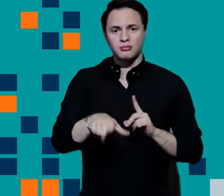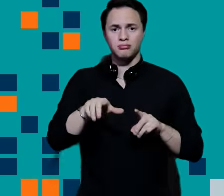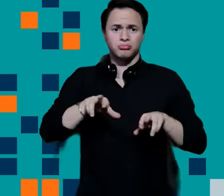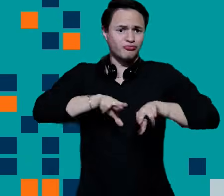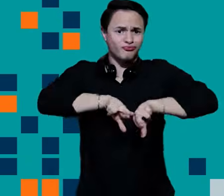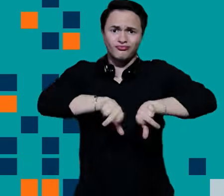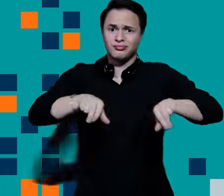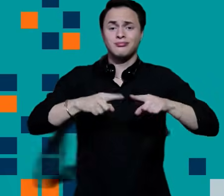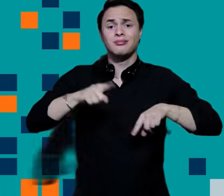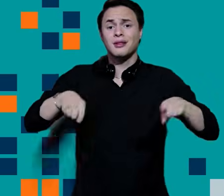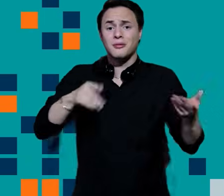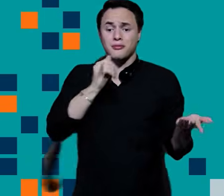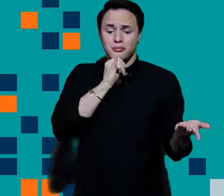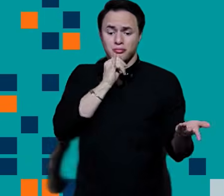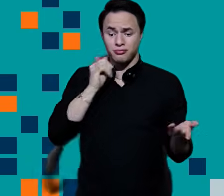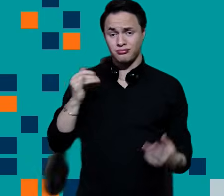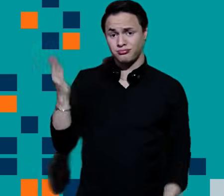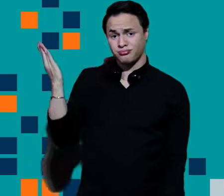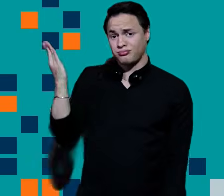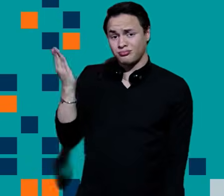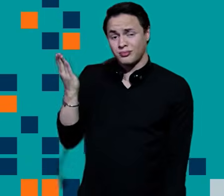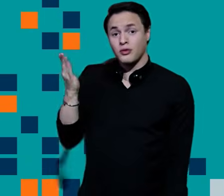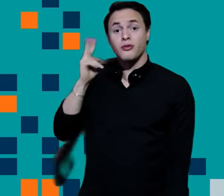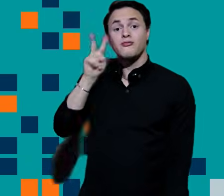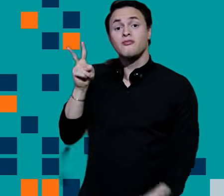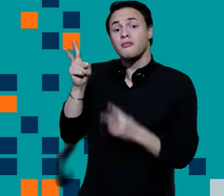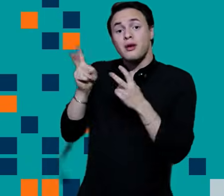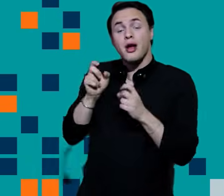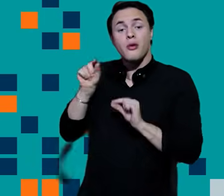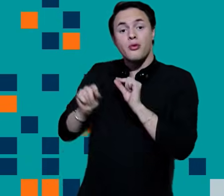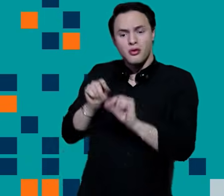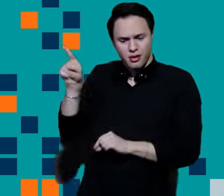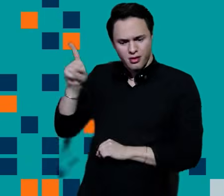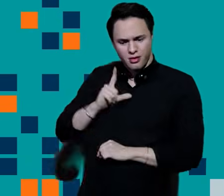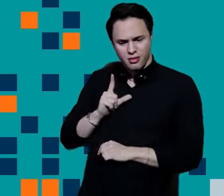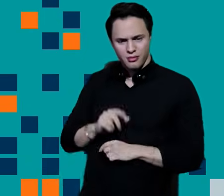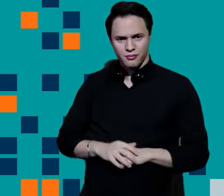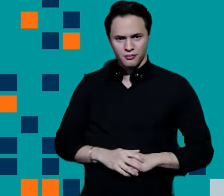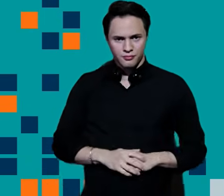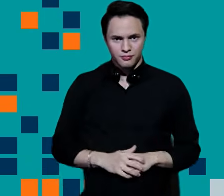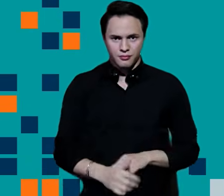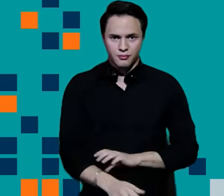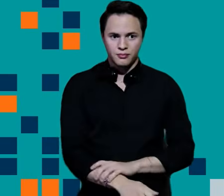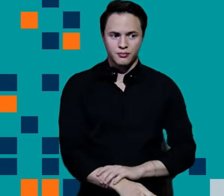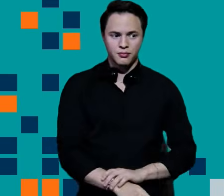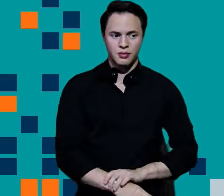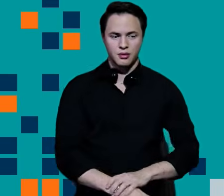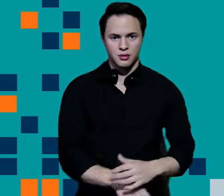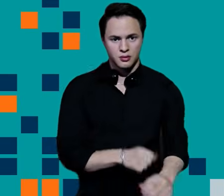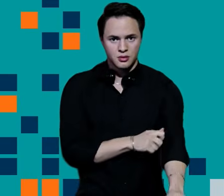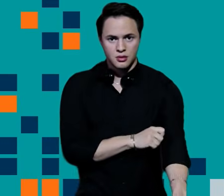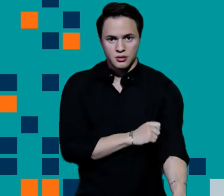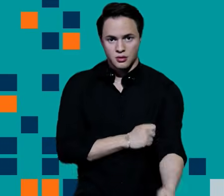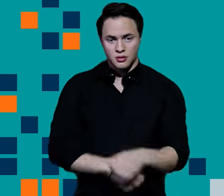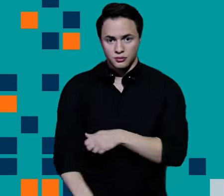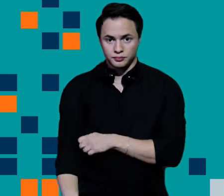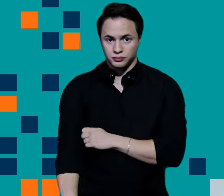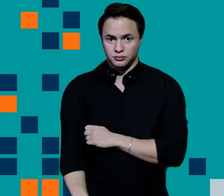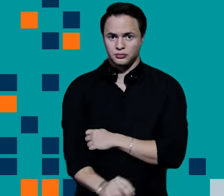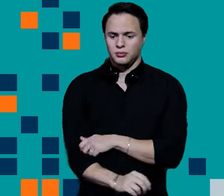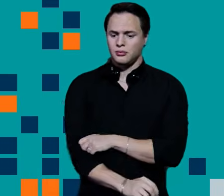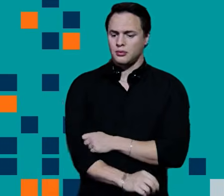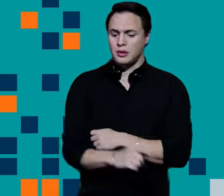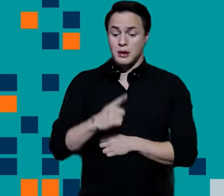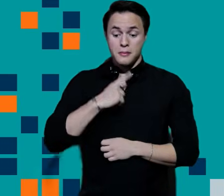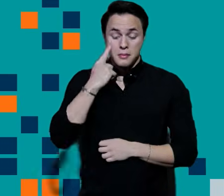an example of that? What do we see here? Classical building? Probably looks like maybe a courthouse,